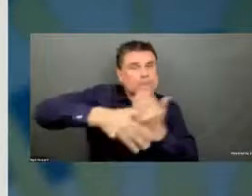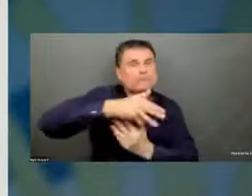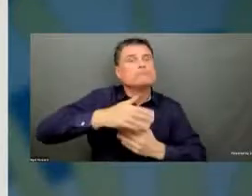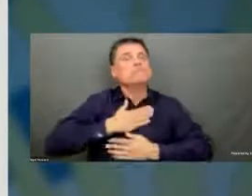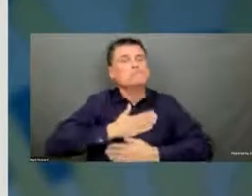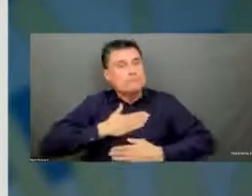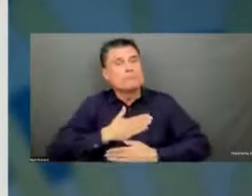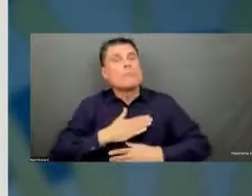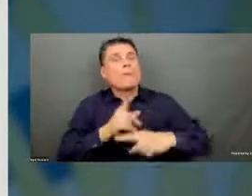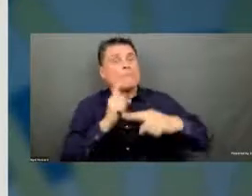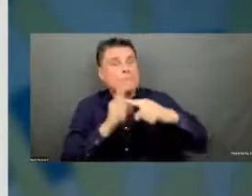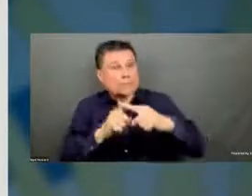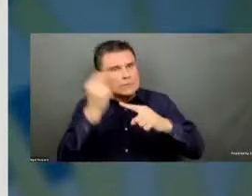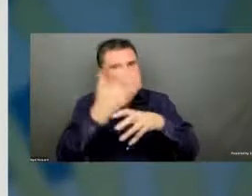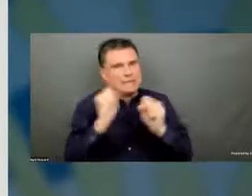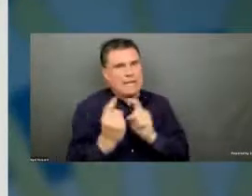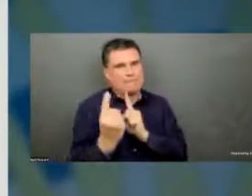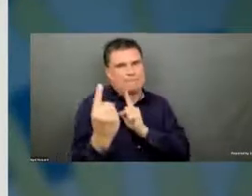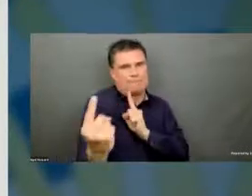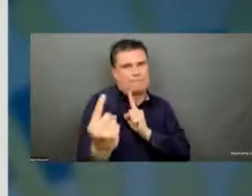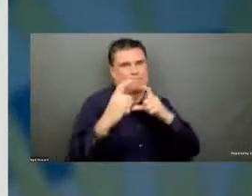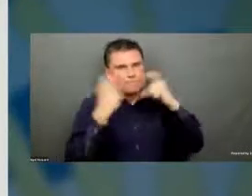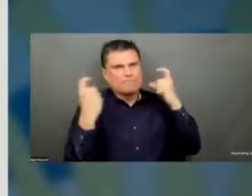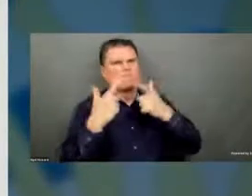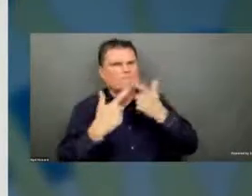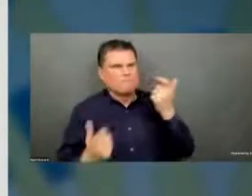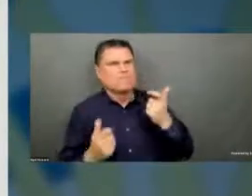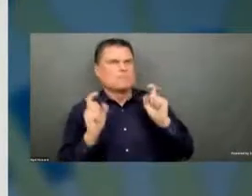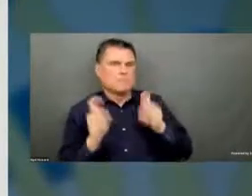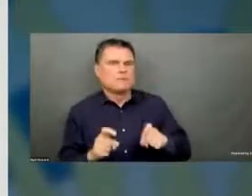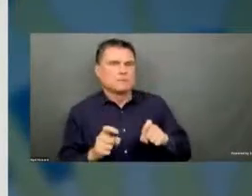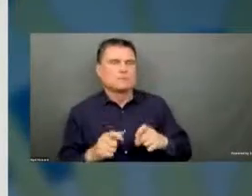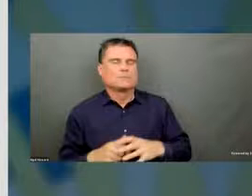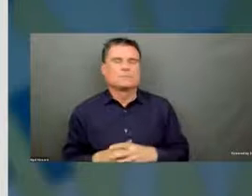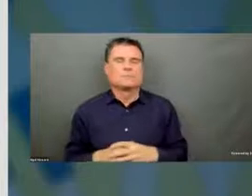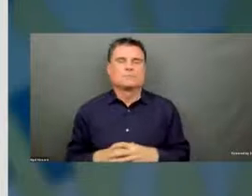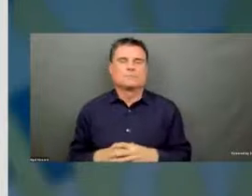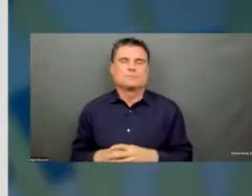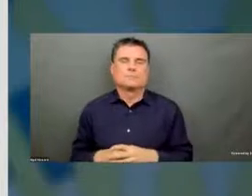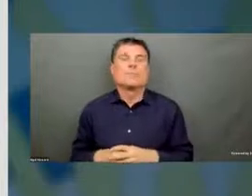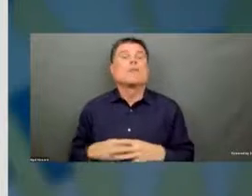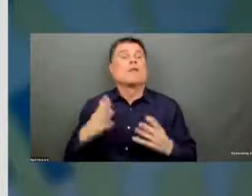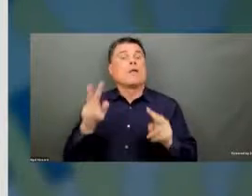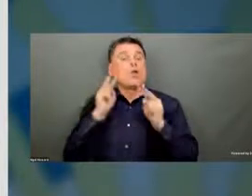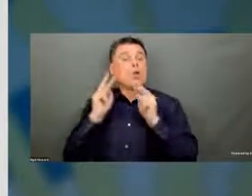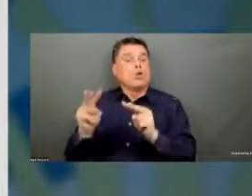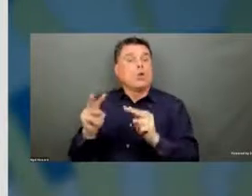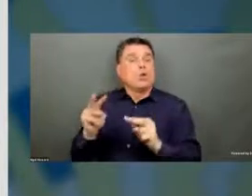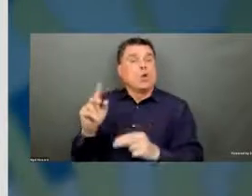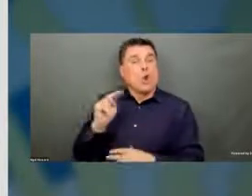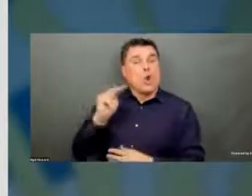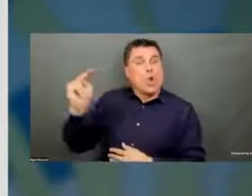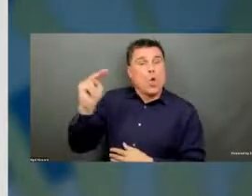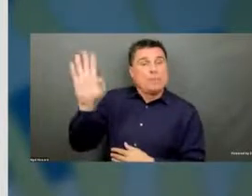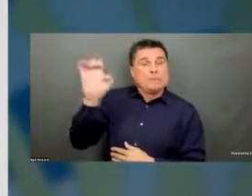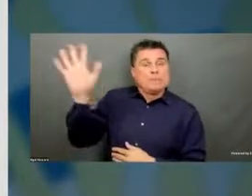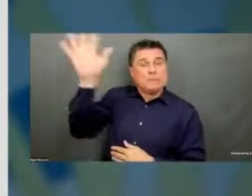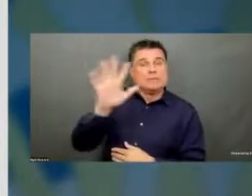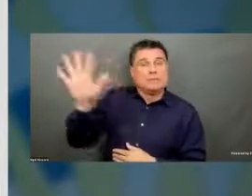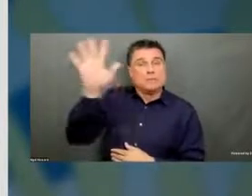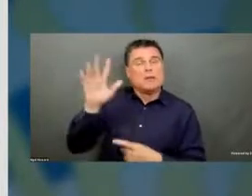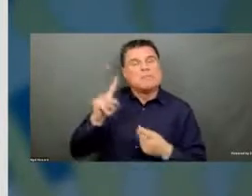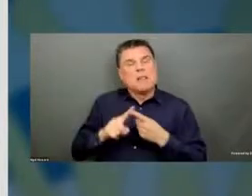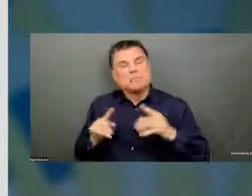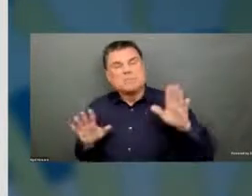of fluctuation with the smaller populations in the interior Vancouver Island and the north. All of those have started to come back